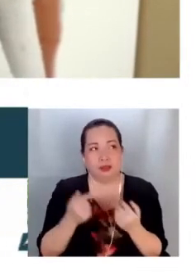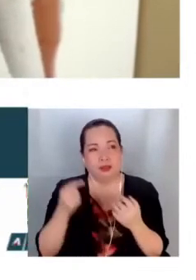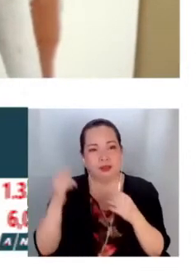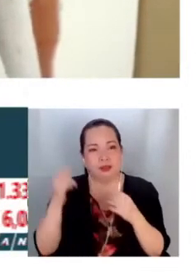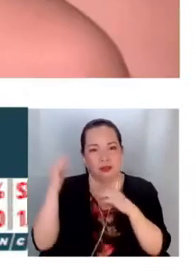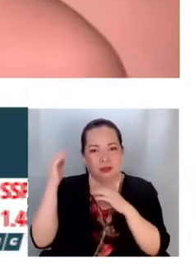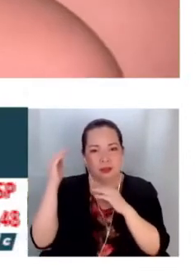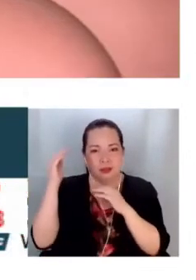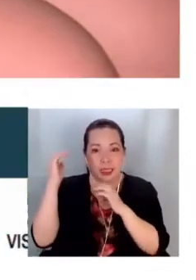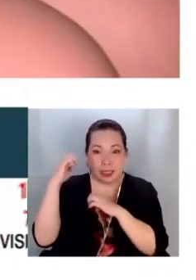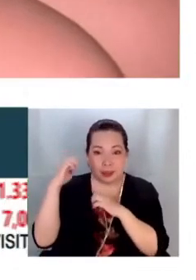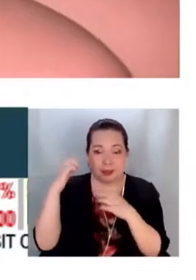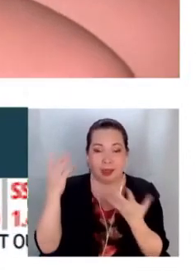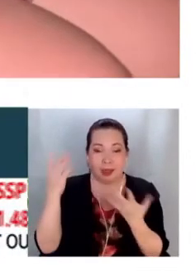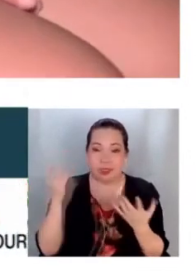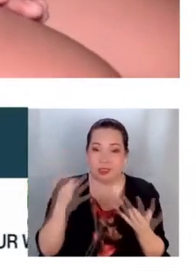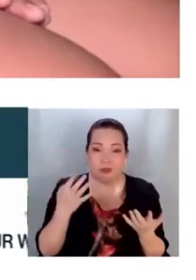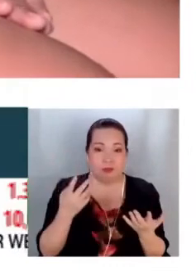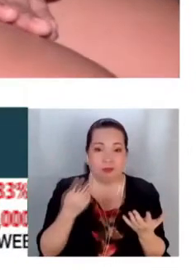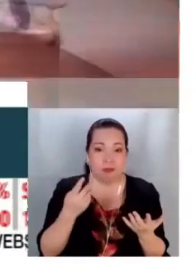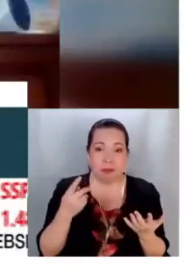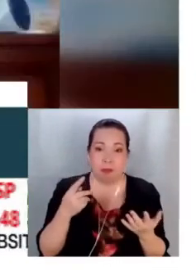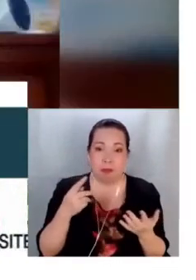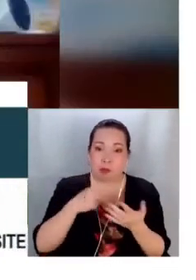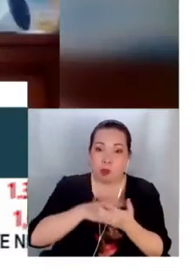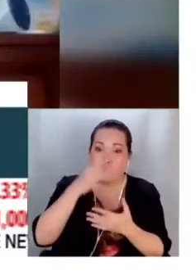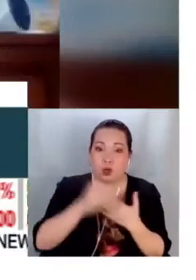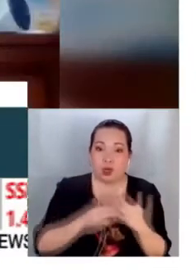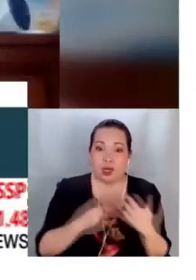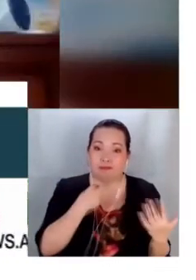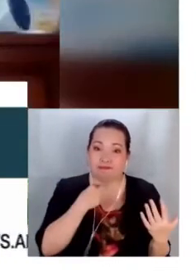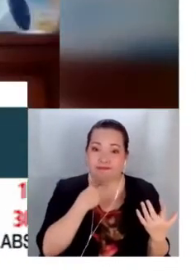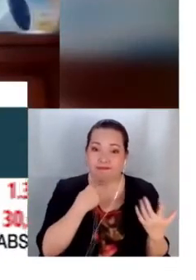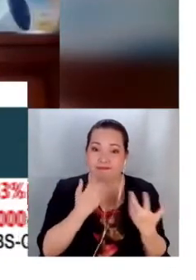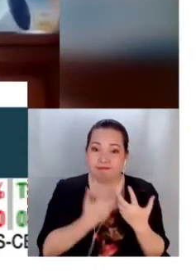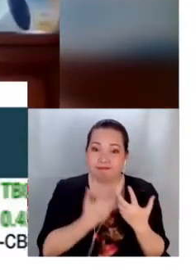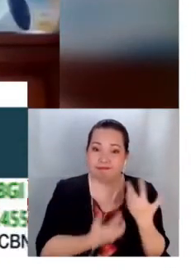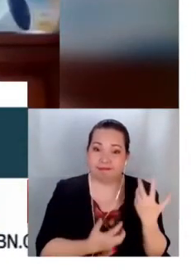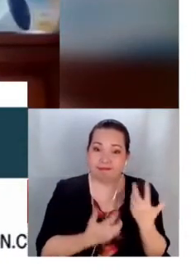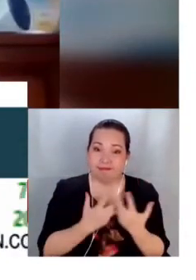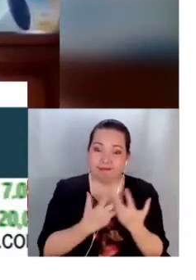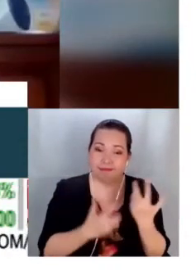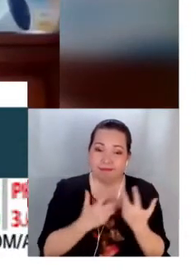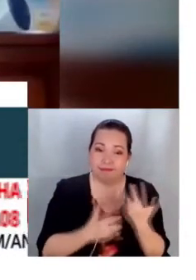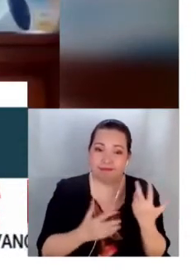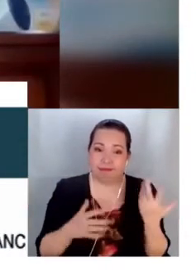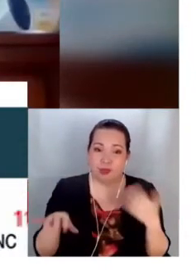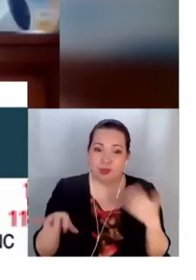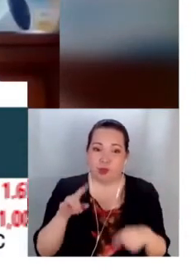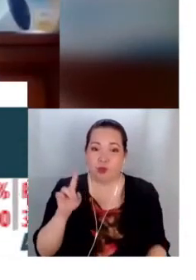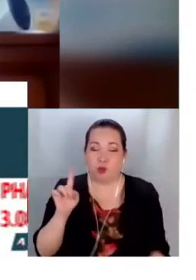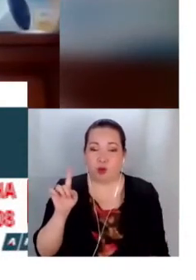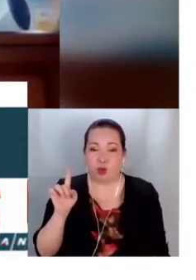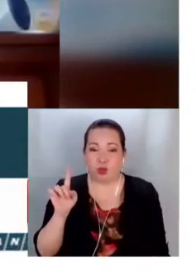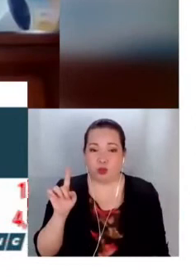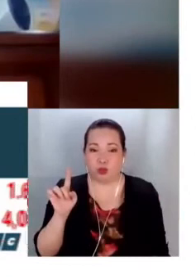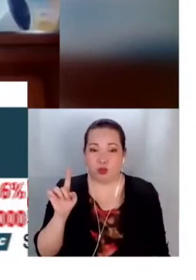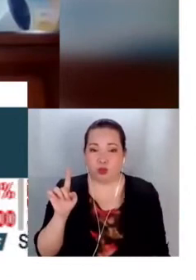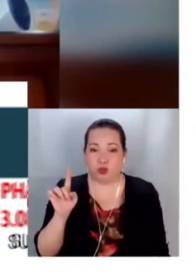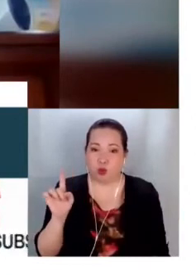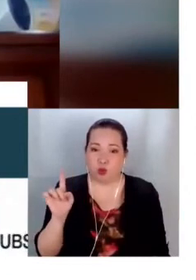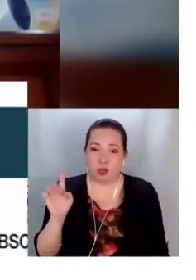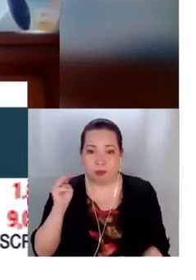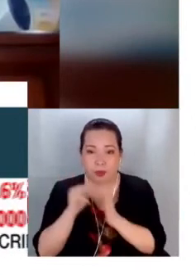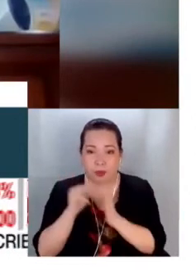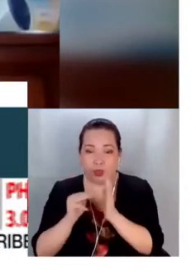a failure of the program, maybe 1 to 2 million women not being able to access family planning, that could lead